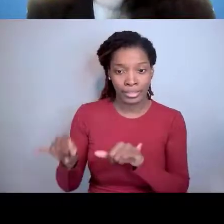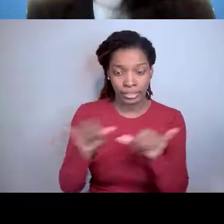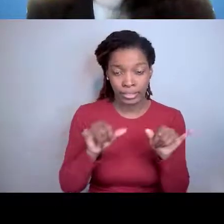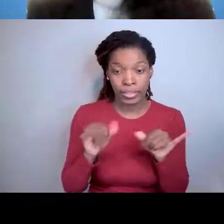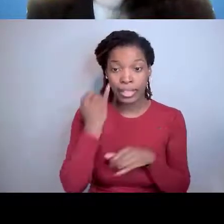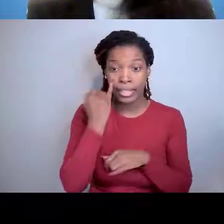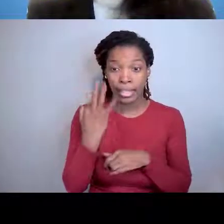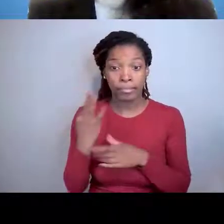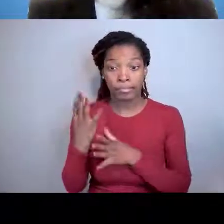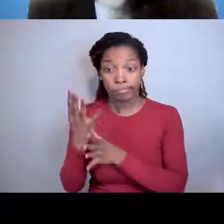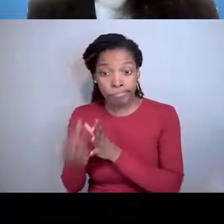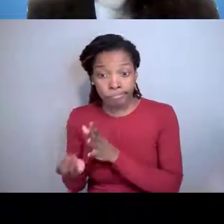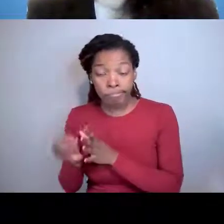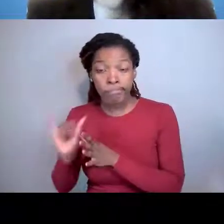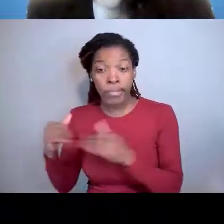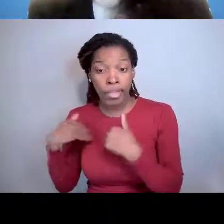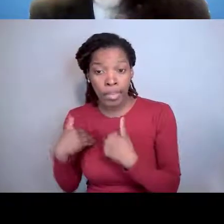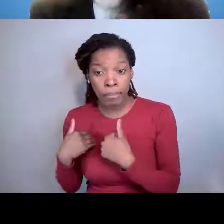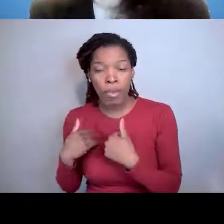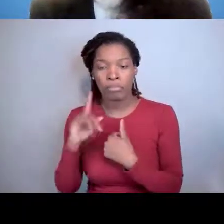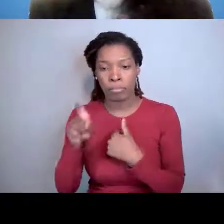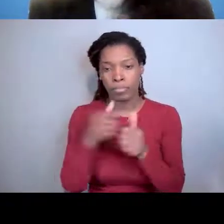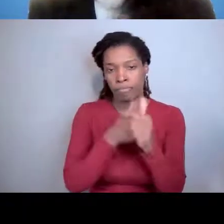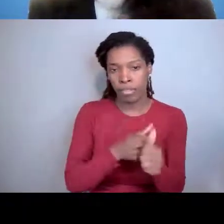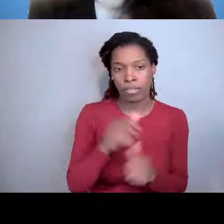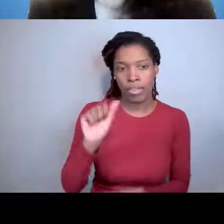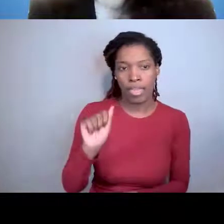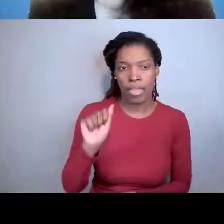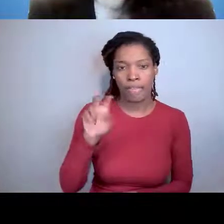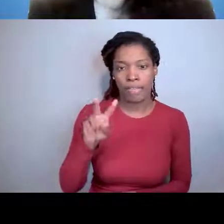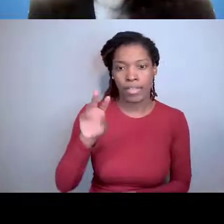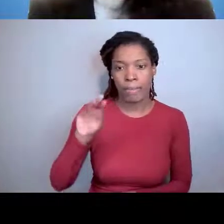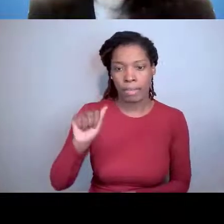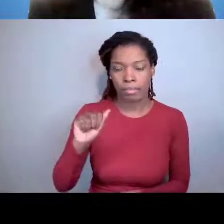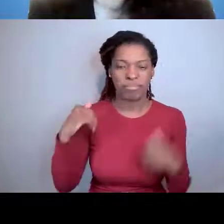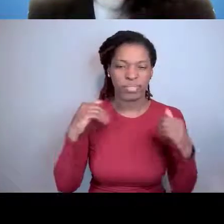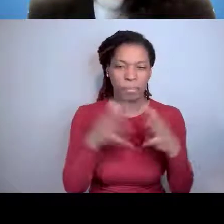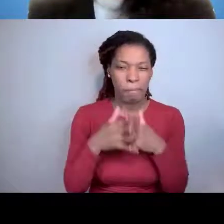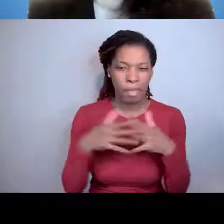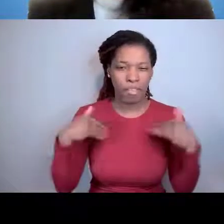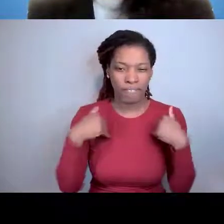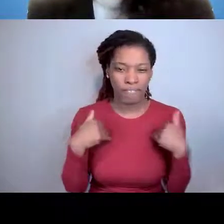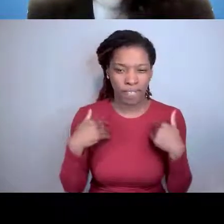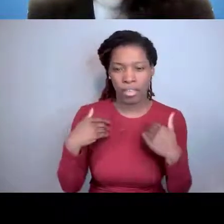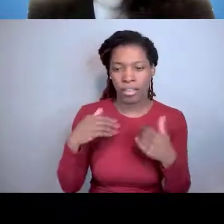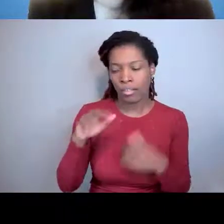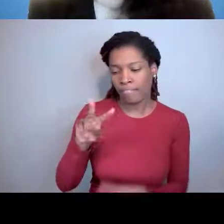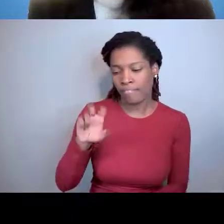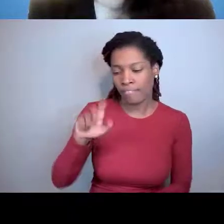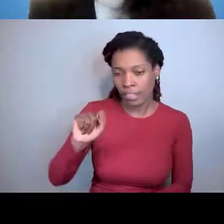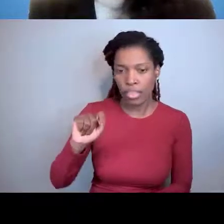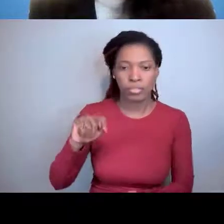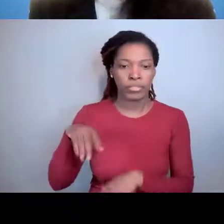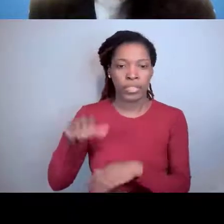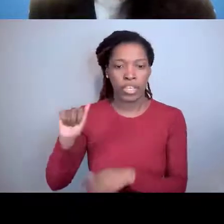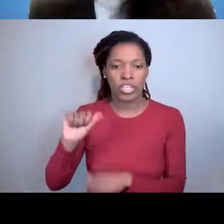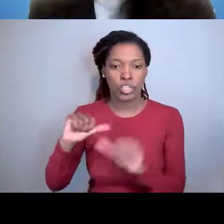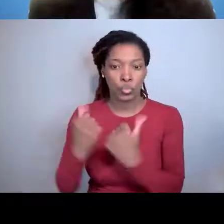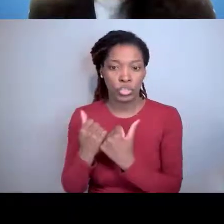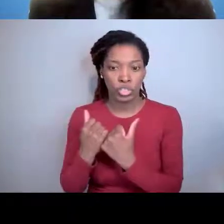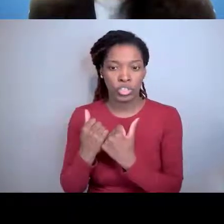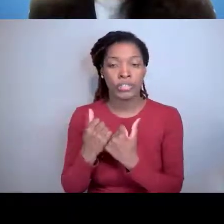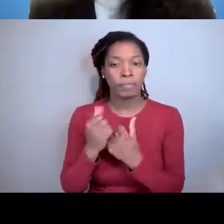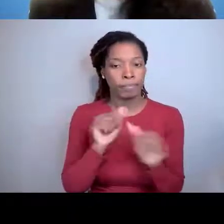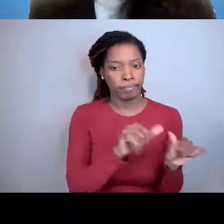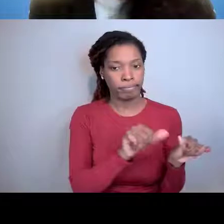Medical Association or AVMA guidelines for the euthanasia of animals. If such methods are inconsistent